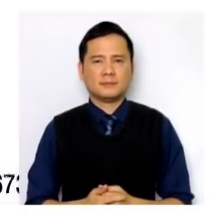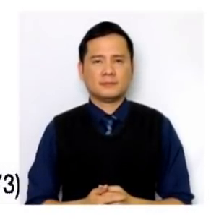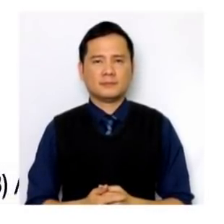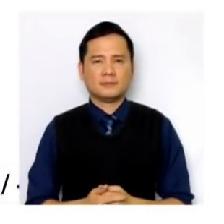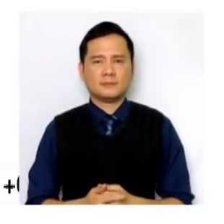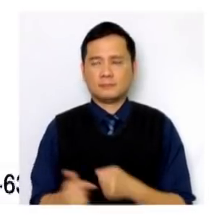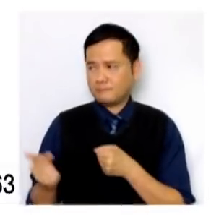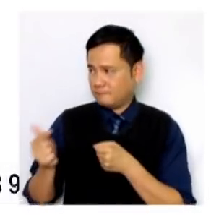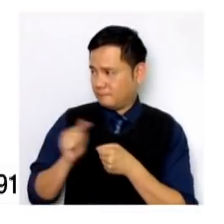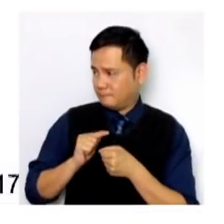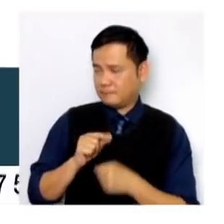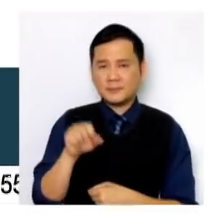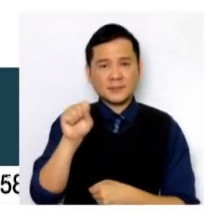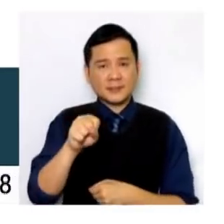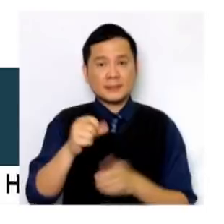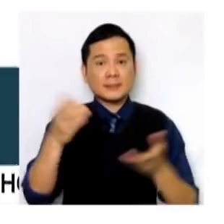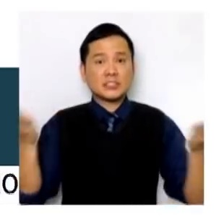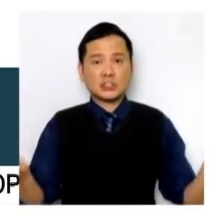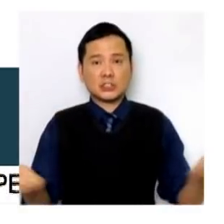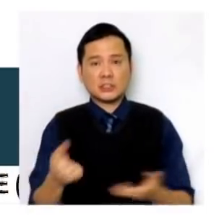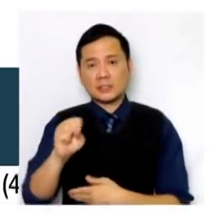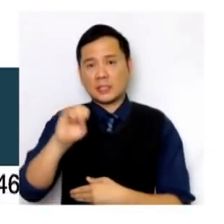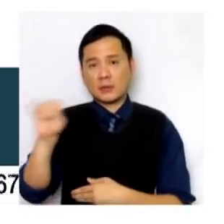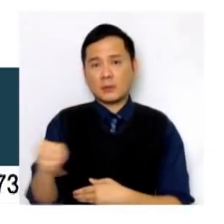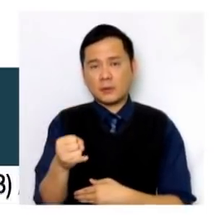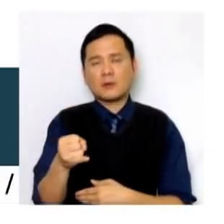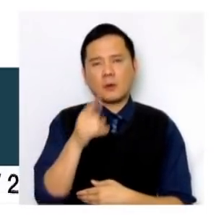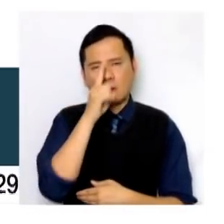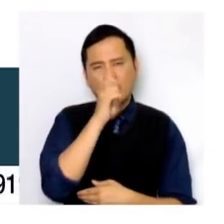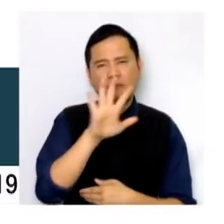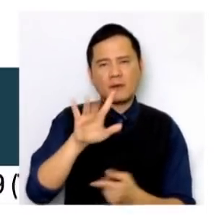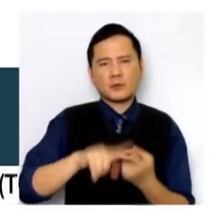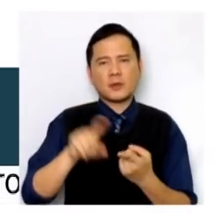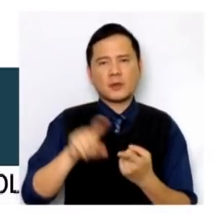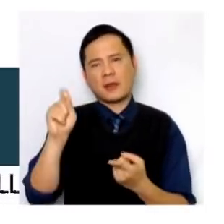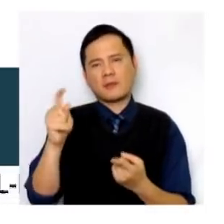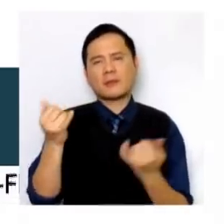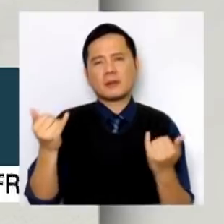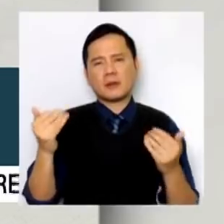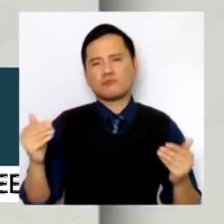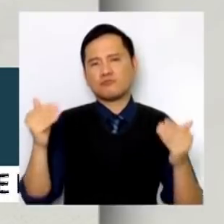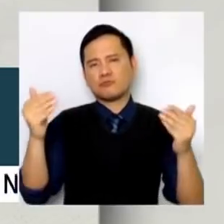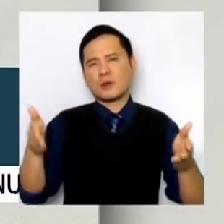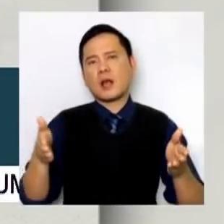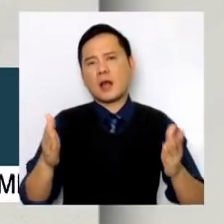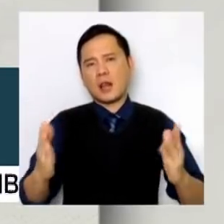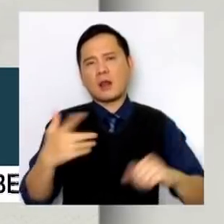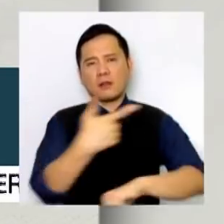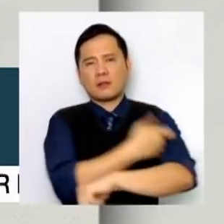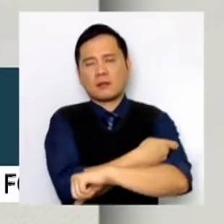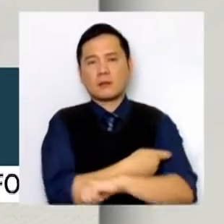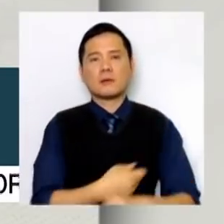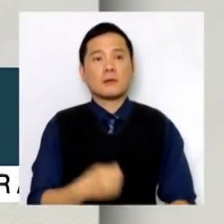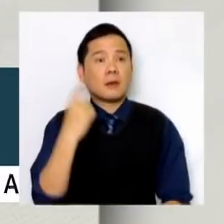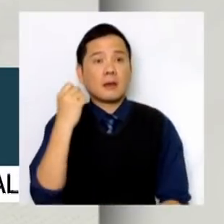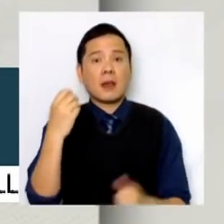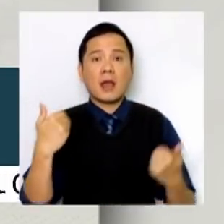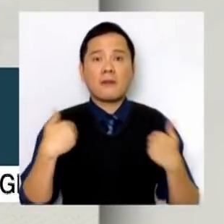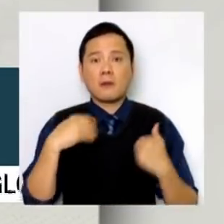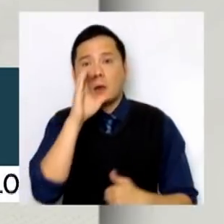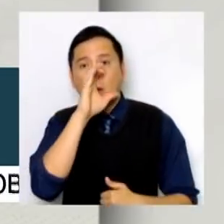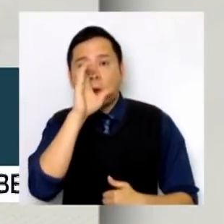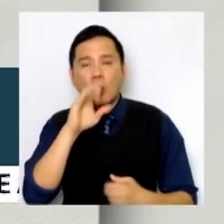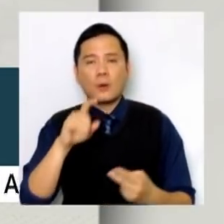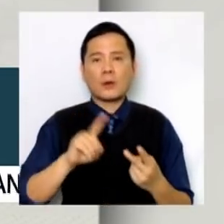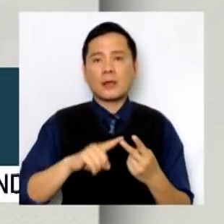Yes, here in San Juan City, children aged 5 to 11 can be vaccinated in the presence of cartoon characters and superheroes. The